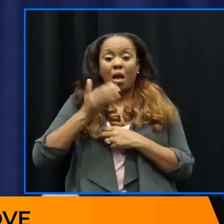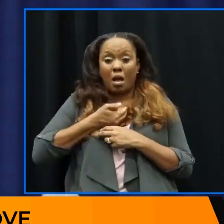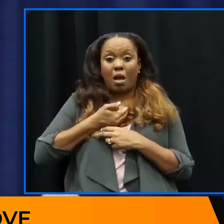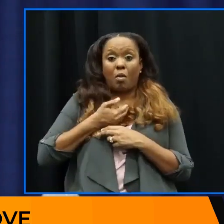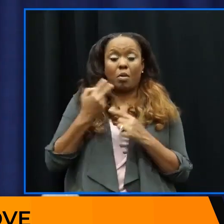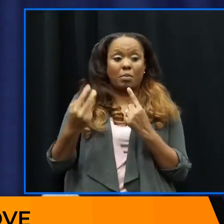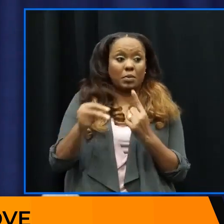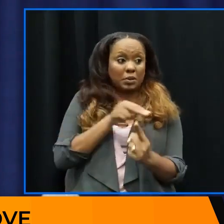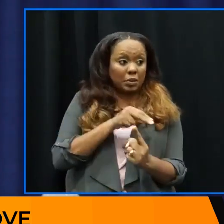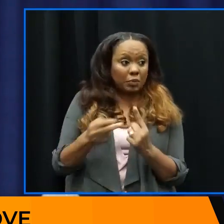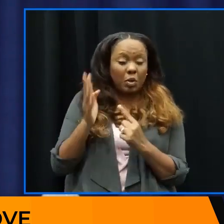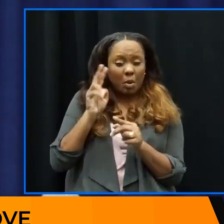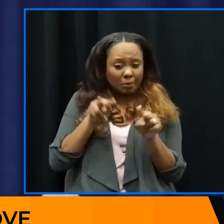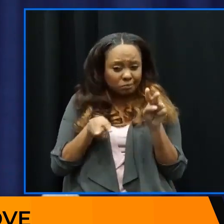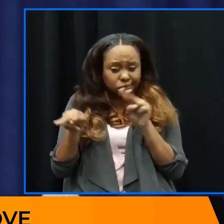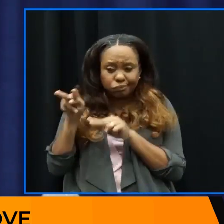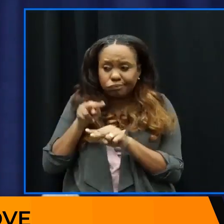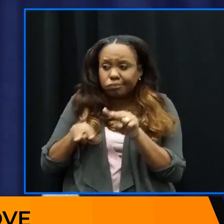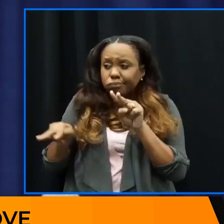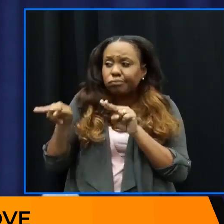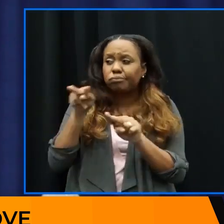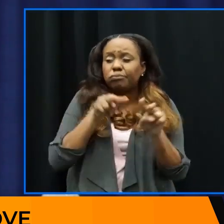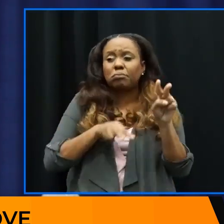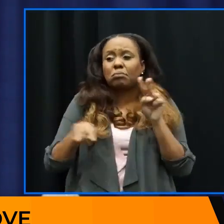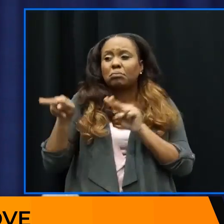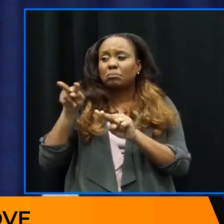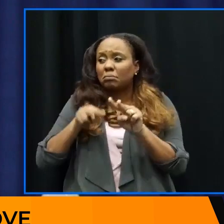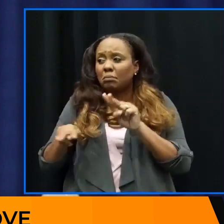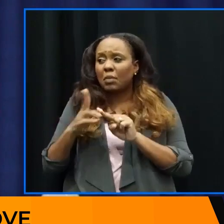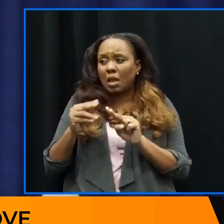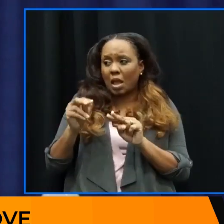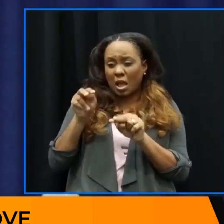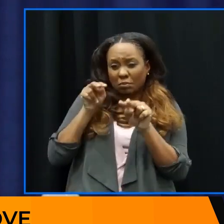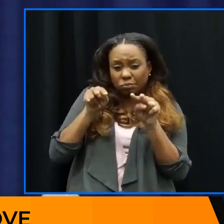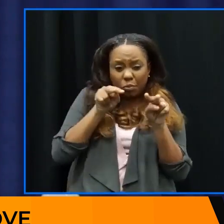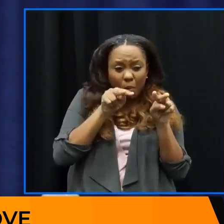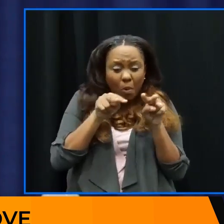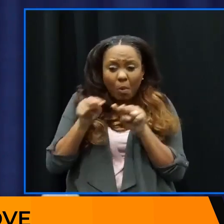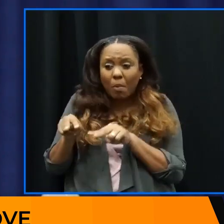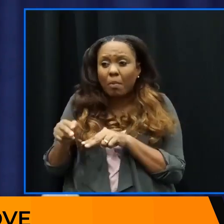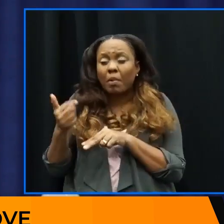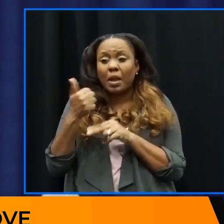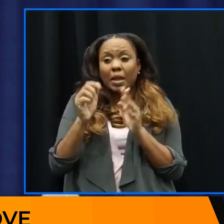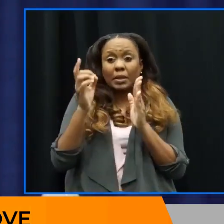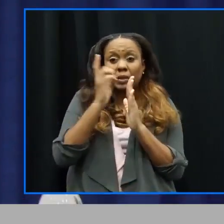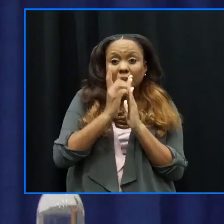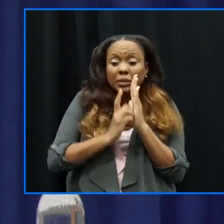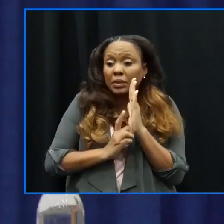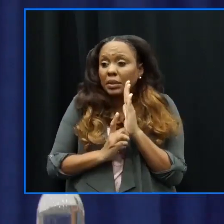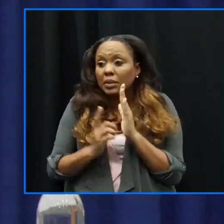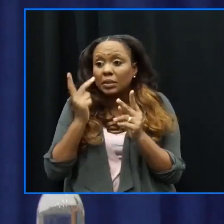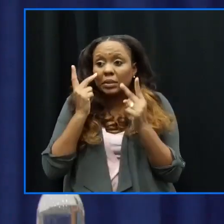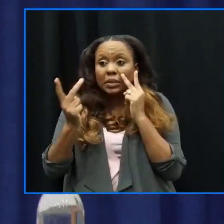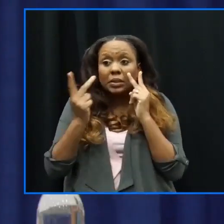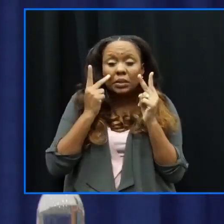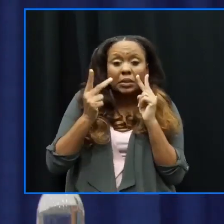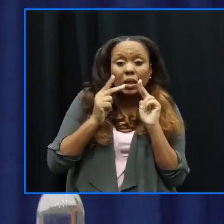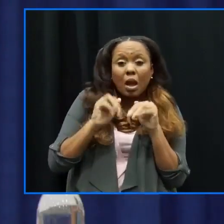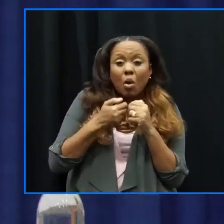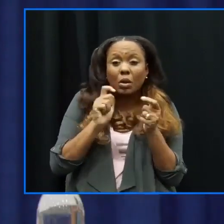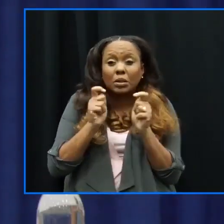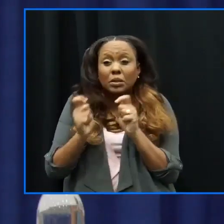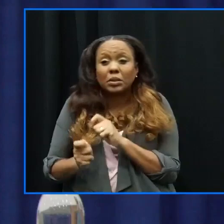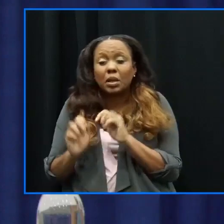will be monitoring keenly contributing to and monitoring any design elements because they will have